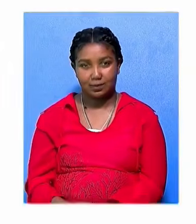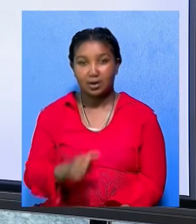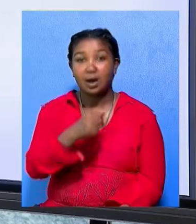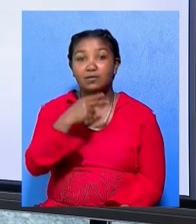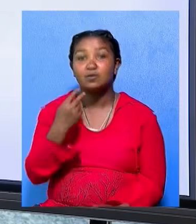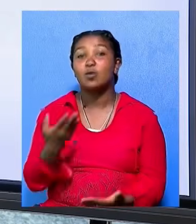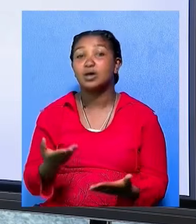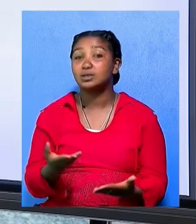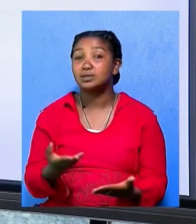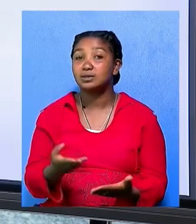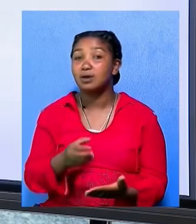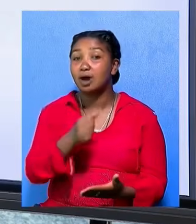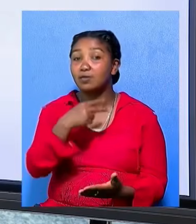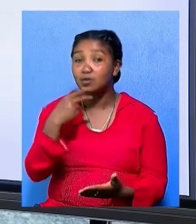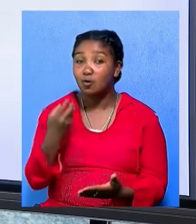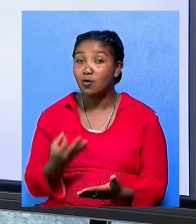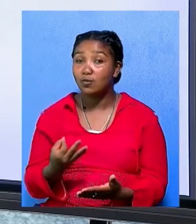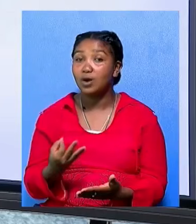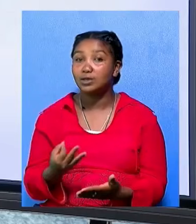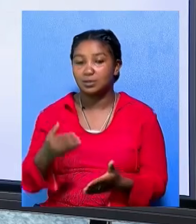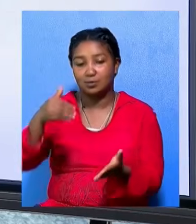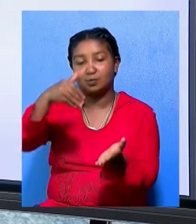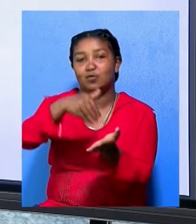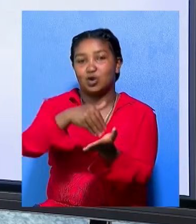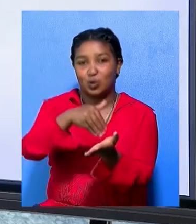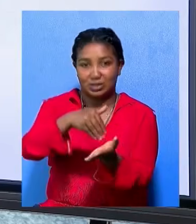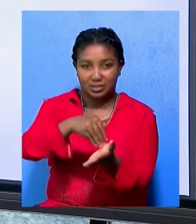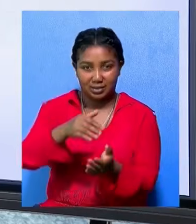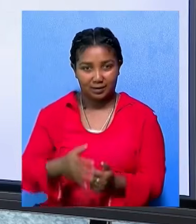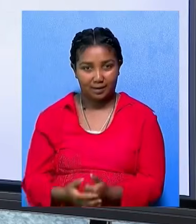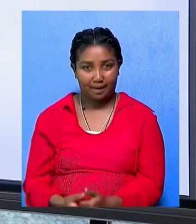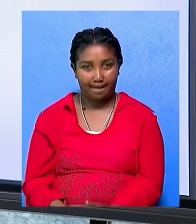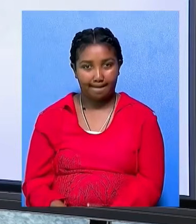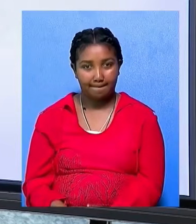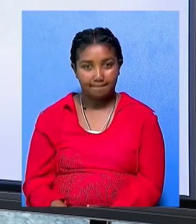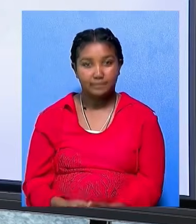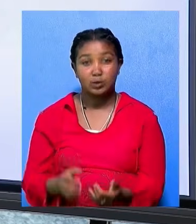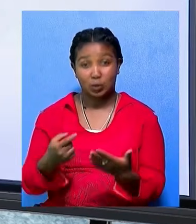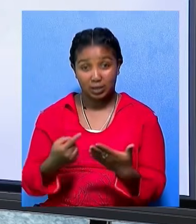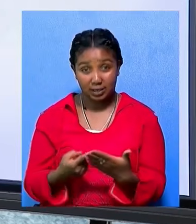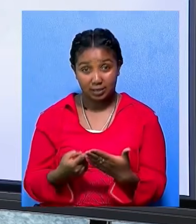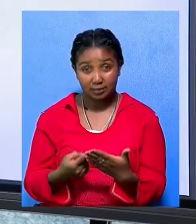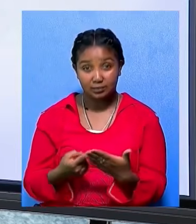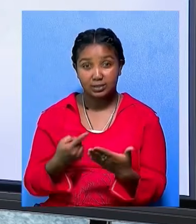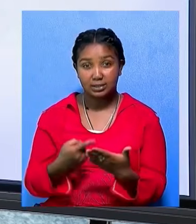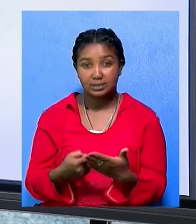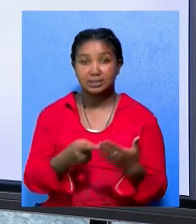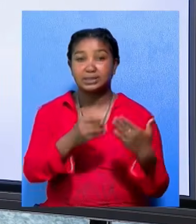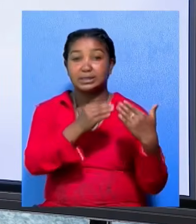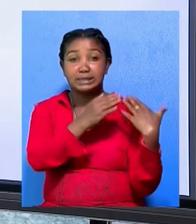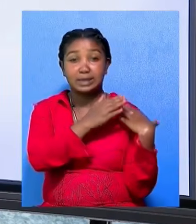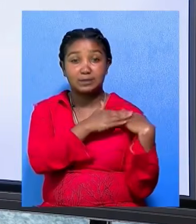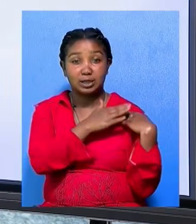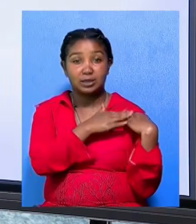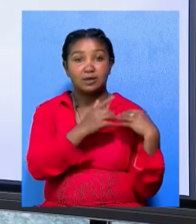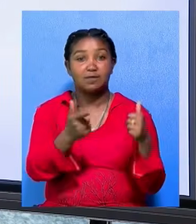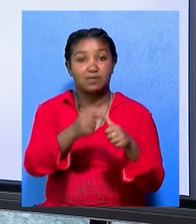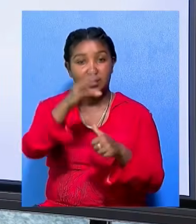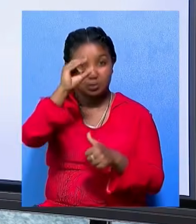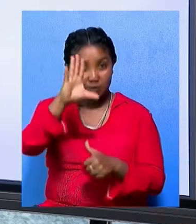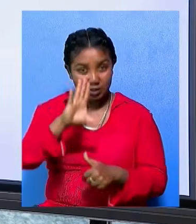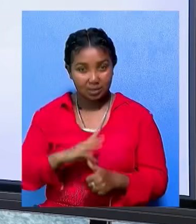Adverb of what? Adverb of frequency. So here, this is subject is first